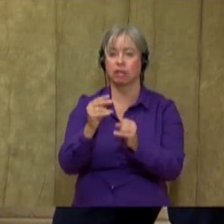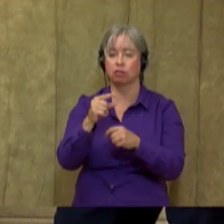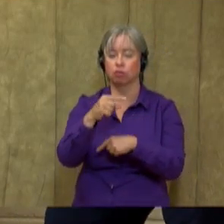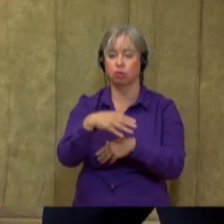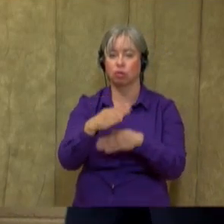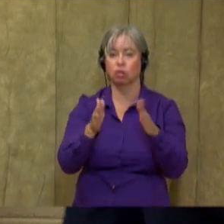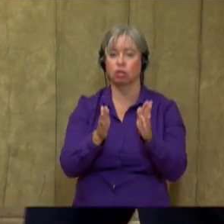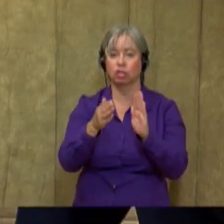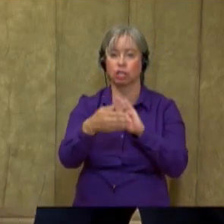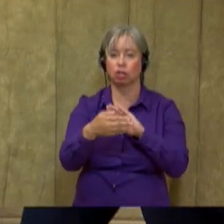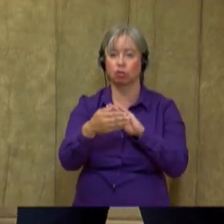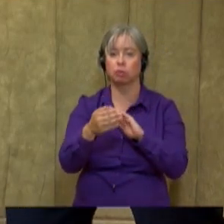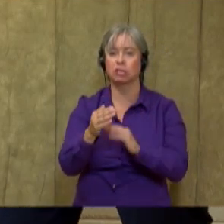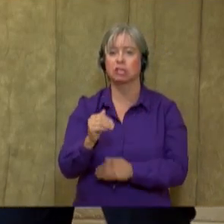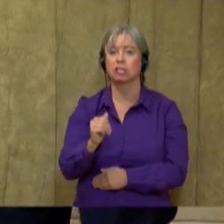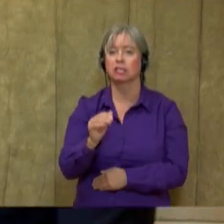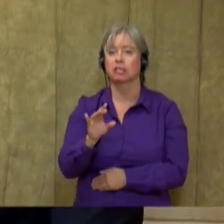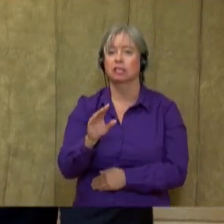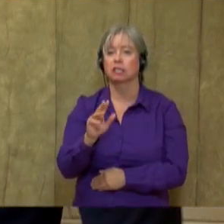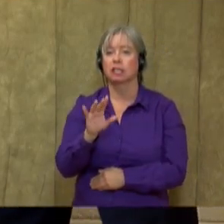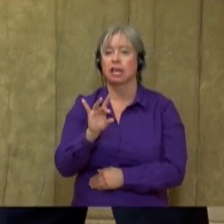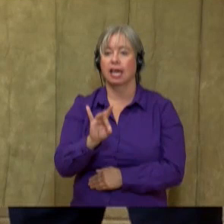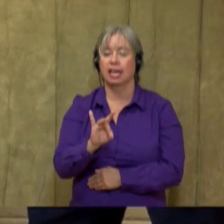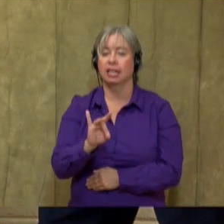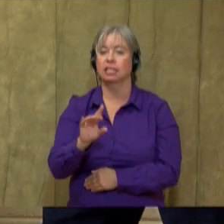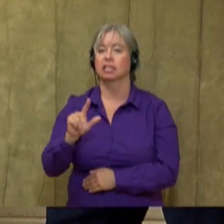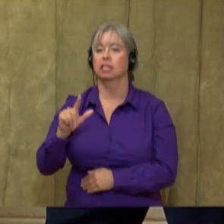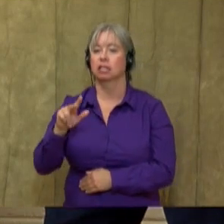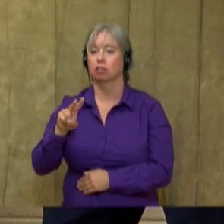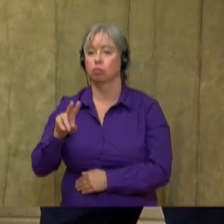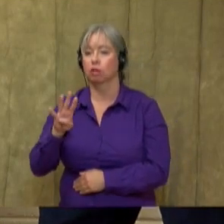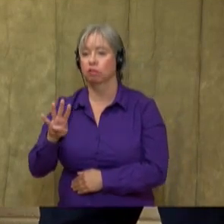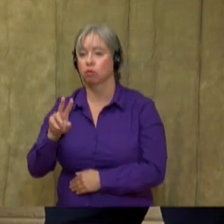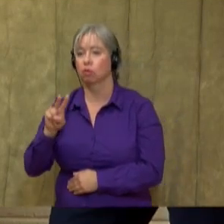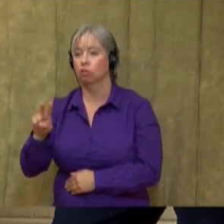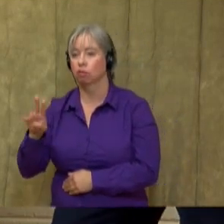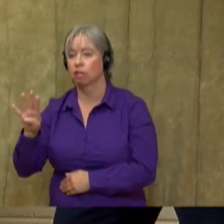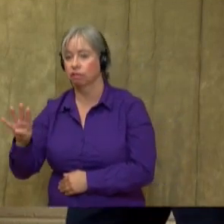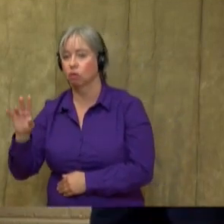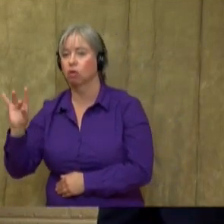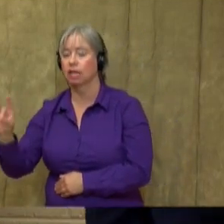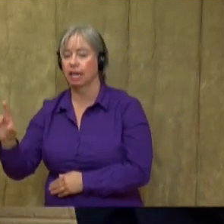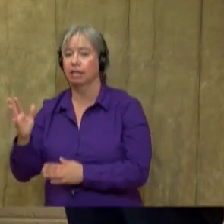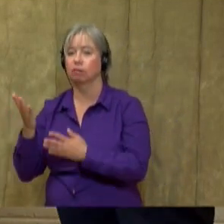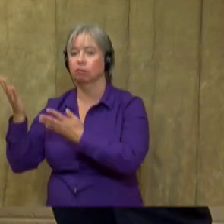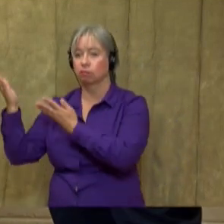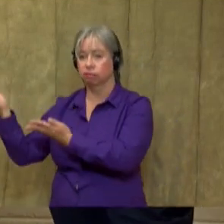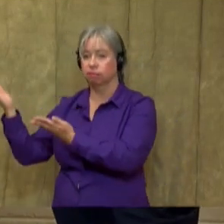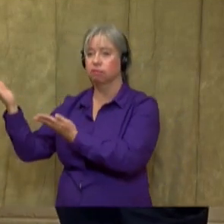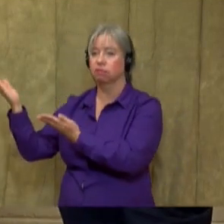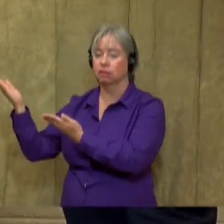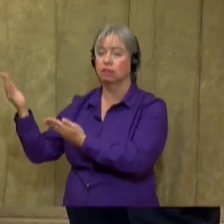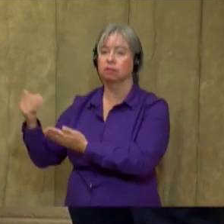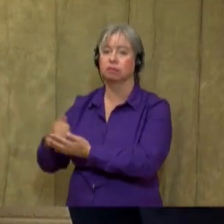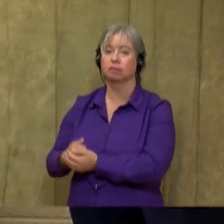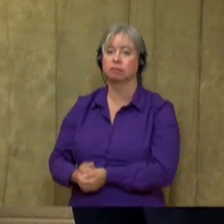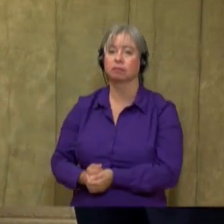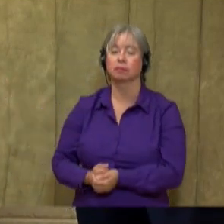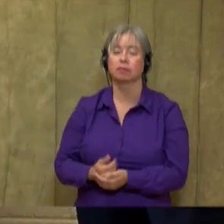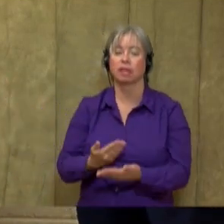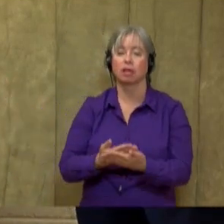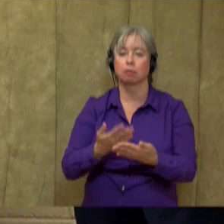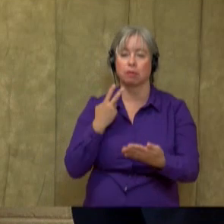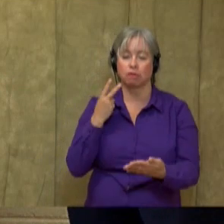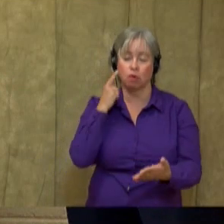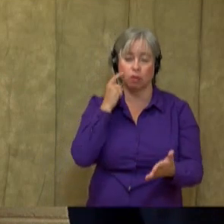painted, and then 24, 24, and 8 to fill out the rest of that table. So before we look at the 5 by 5 by 5